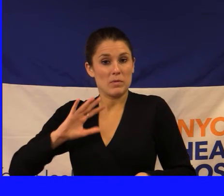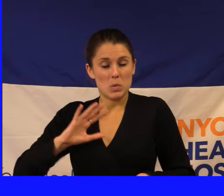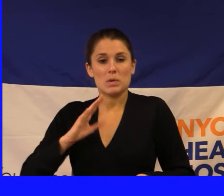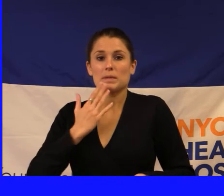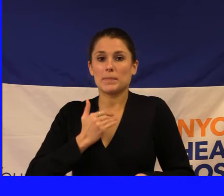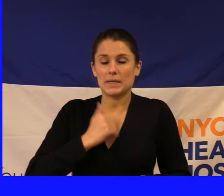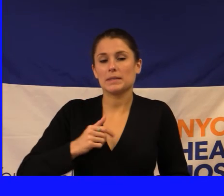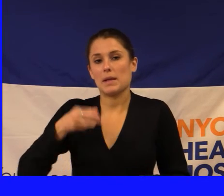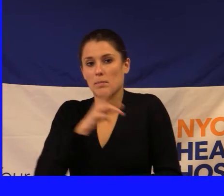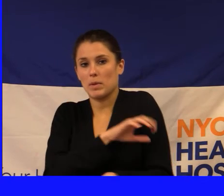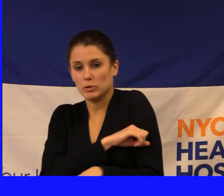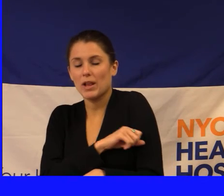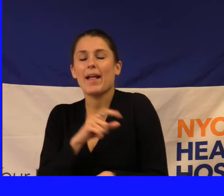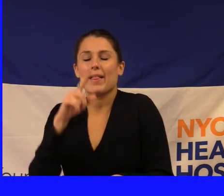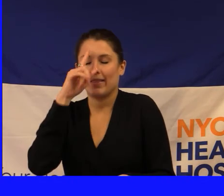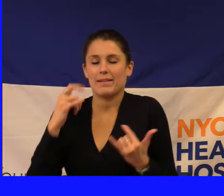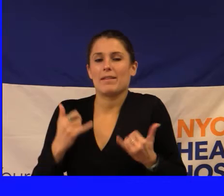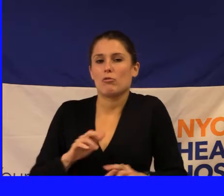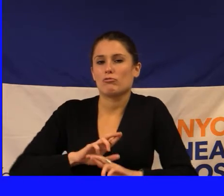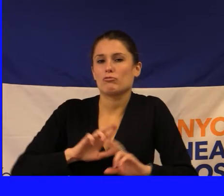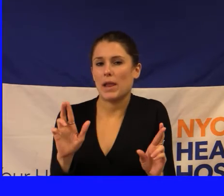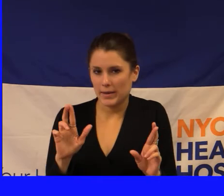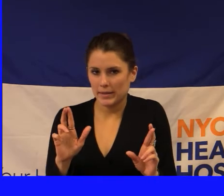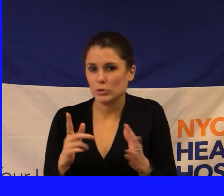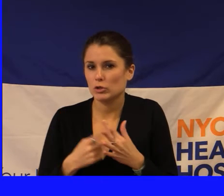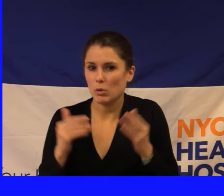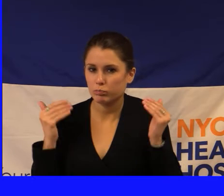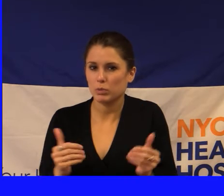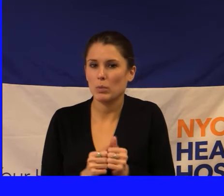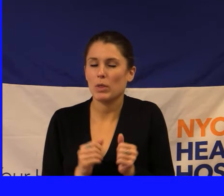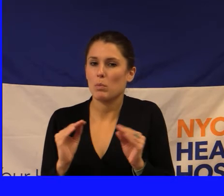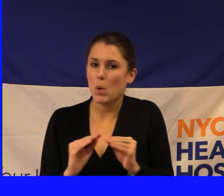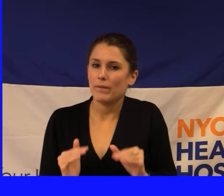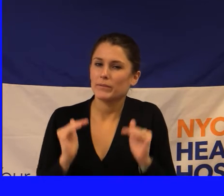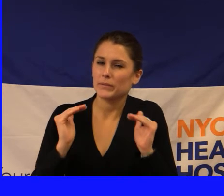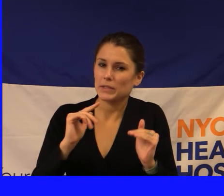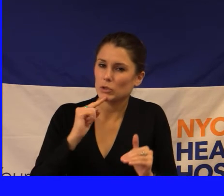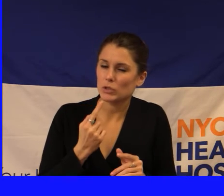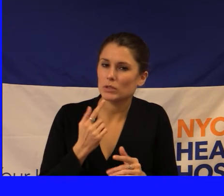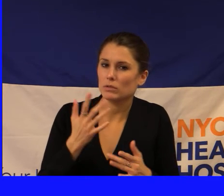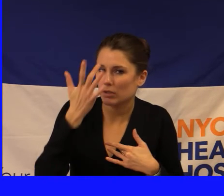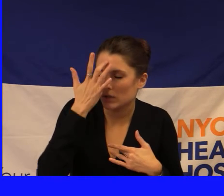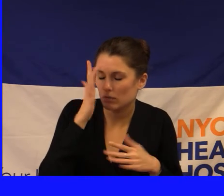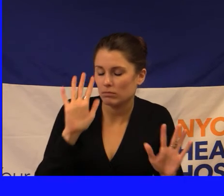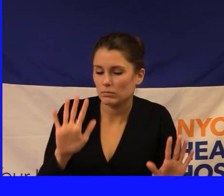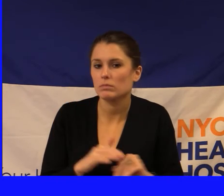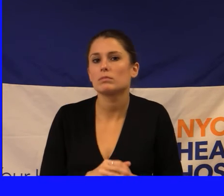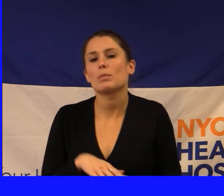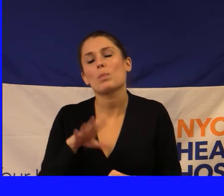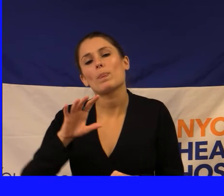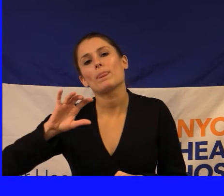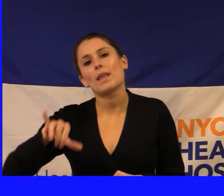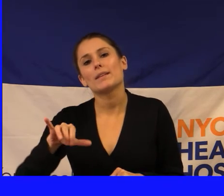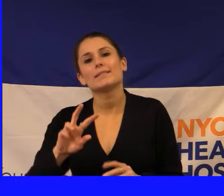we're ready to start doing it in more advanced illnesses. So that's the answer to your second